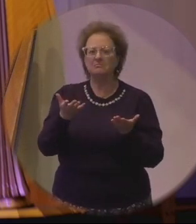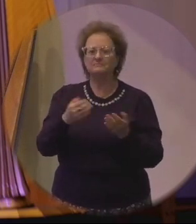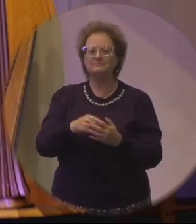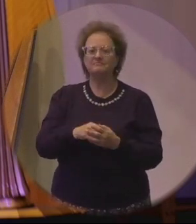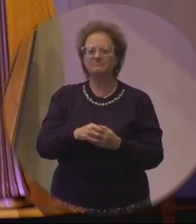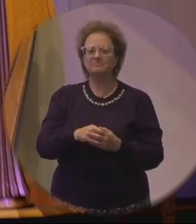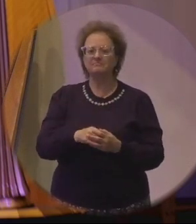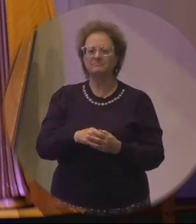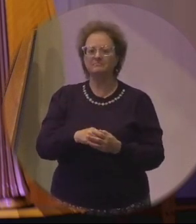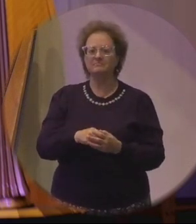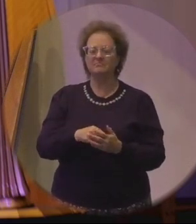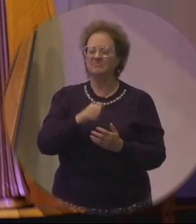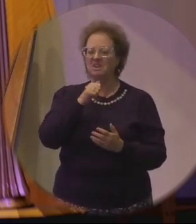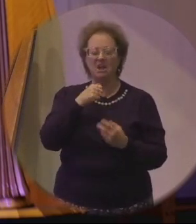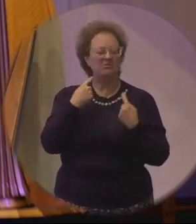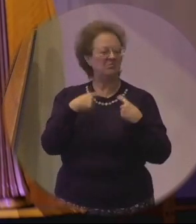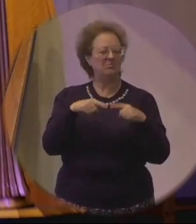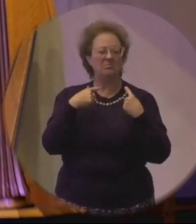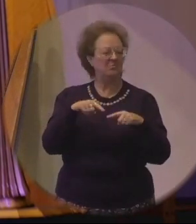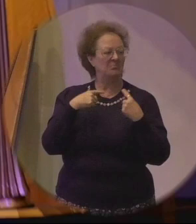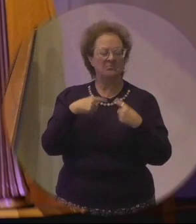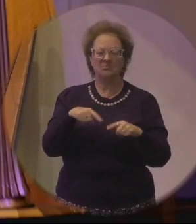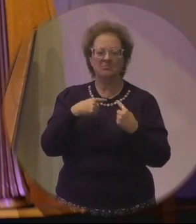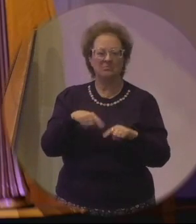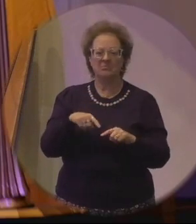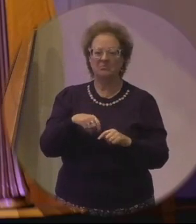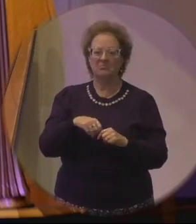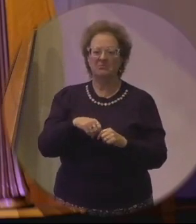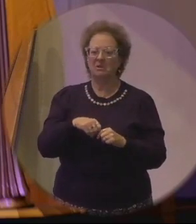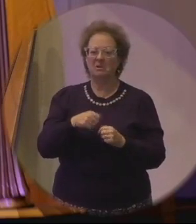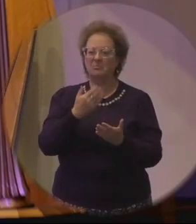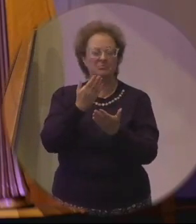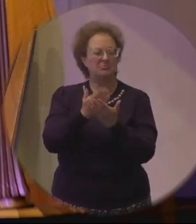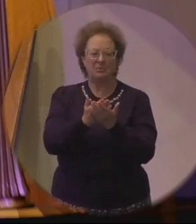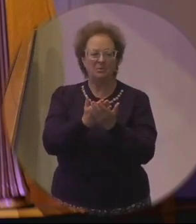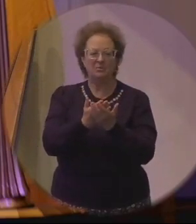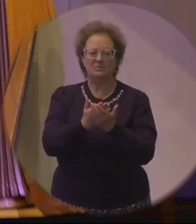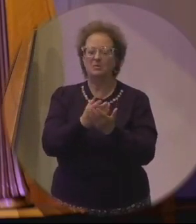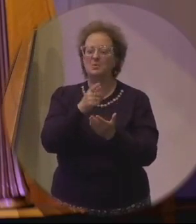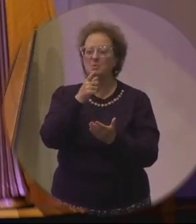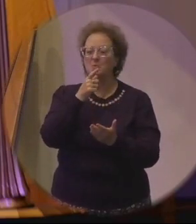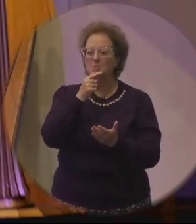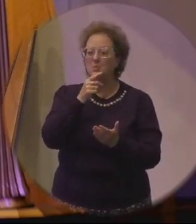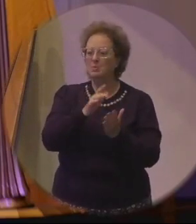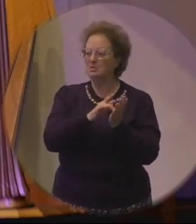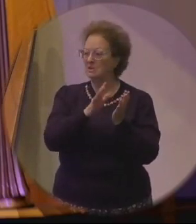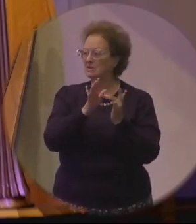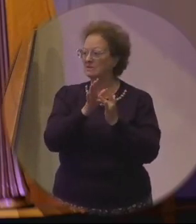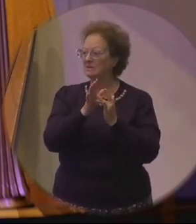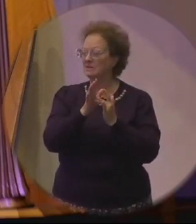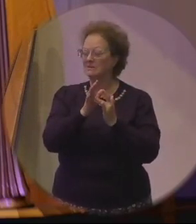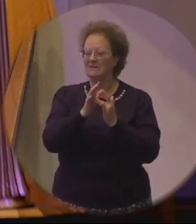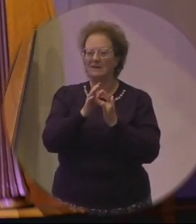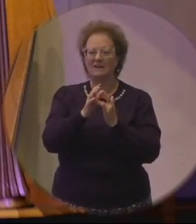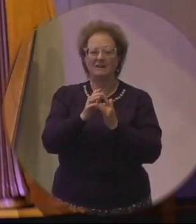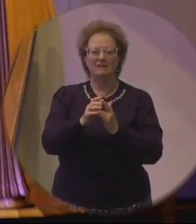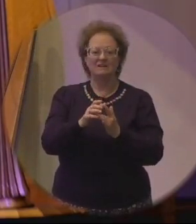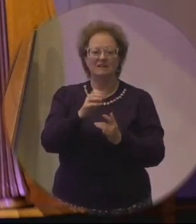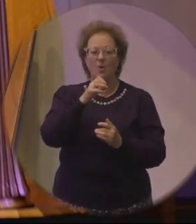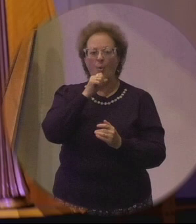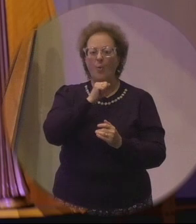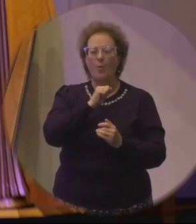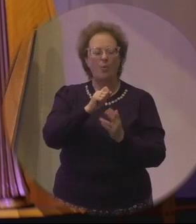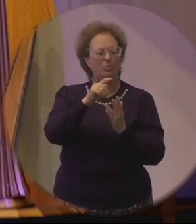He doesn't argue with Nathanael. He doesn't try to prove to him that Jesus is the Messiah. He doesn't hit him on the head with some Old